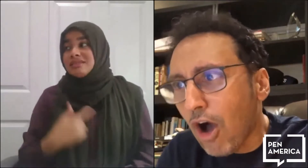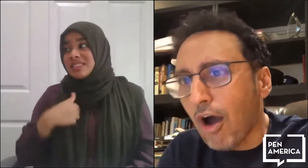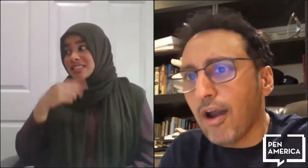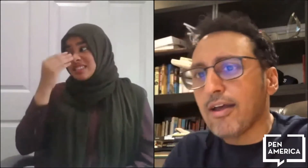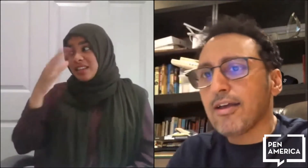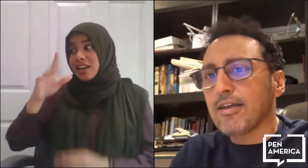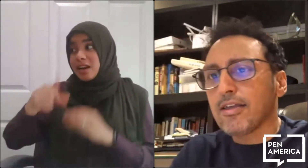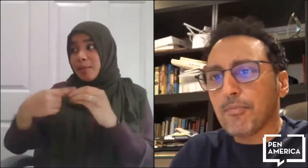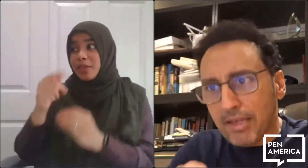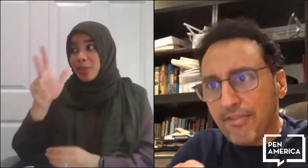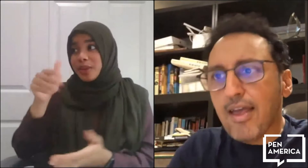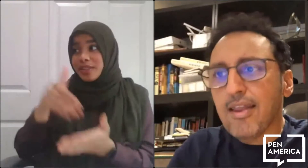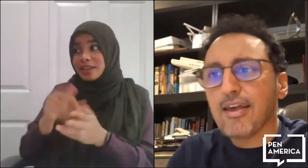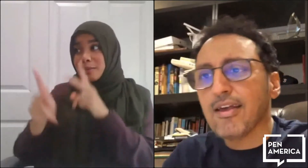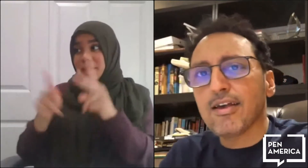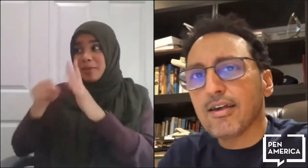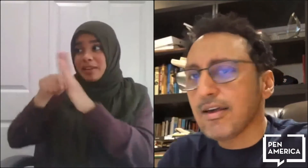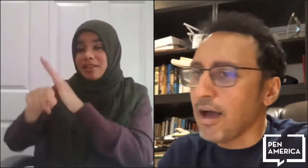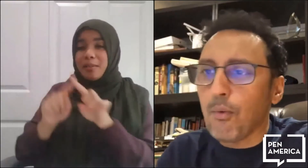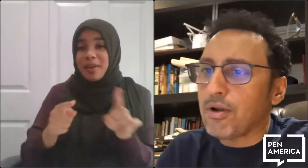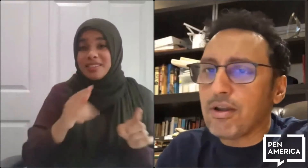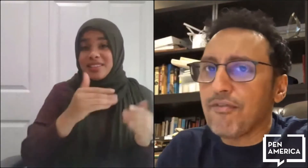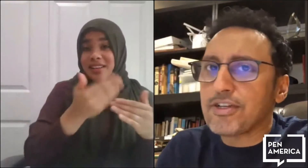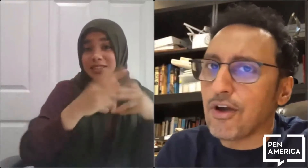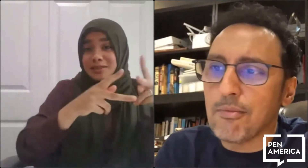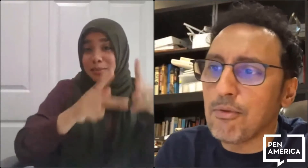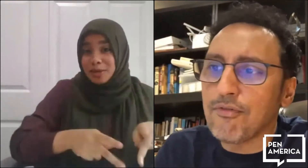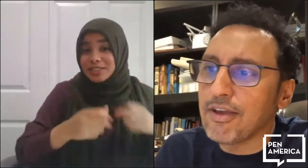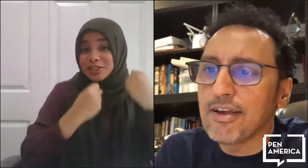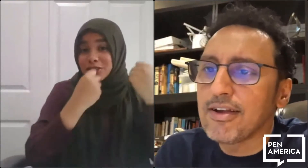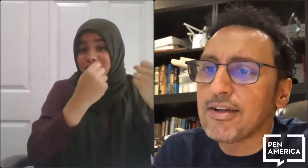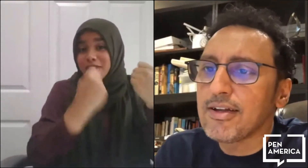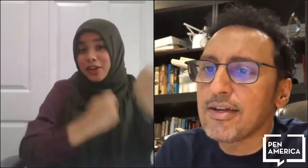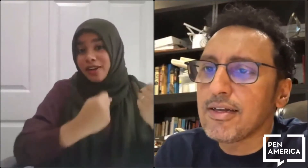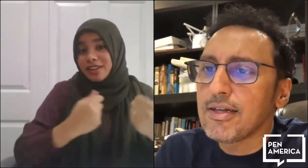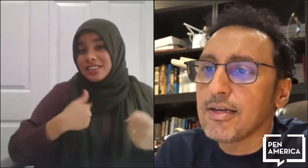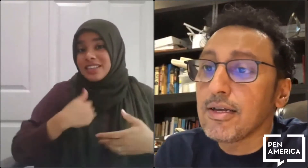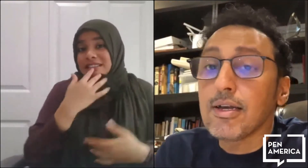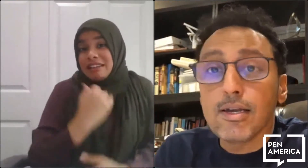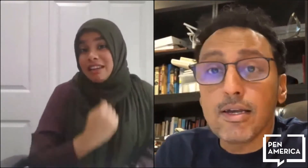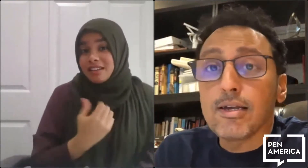the car. You believe that? I wouldn't if I saw it in a movie.